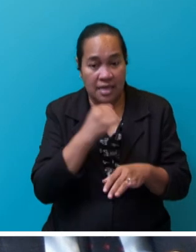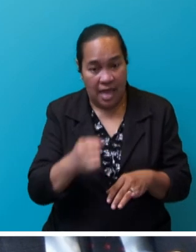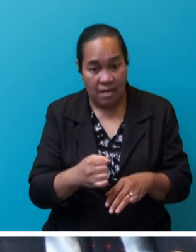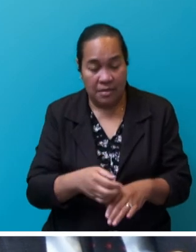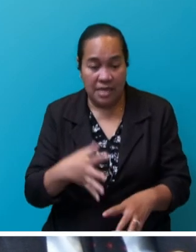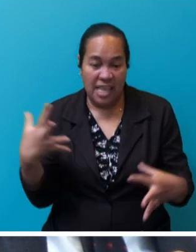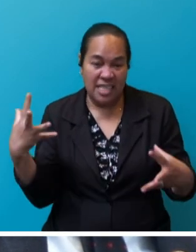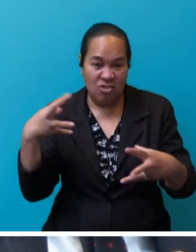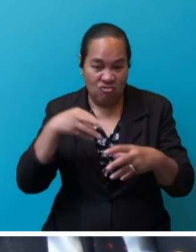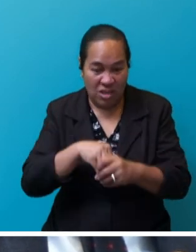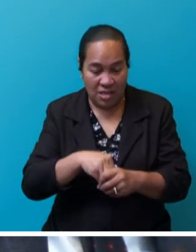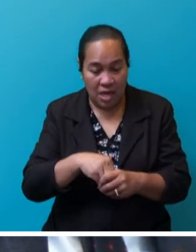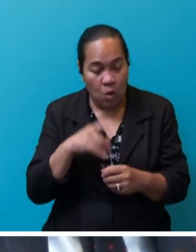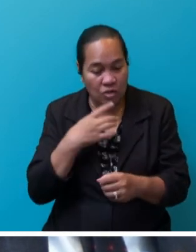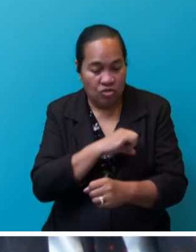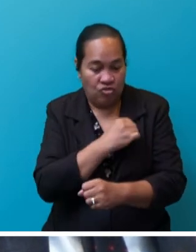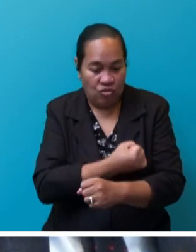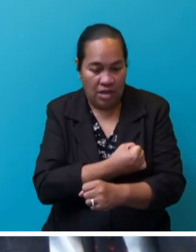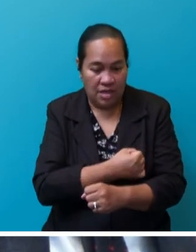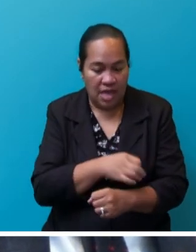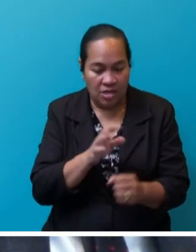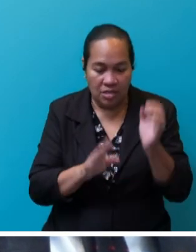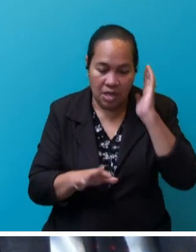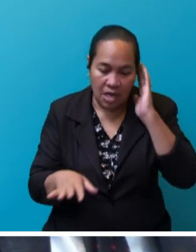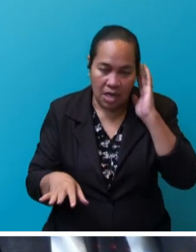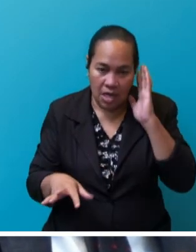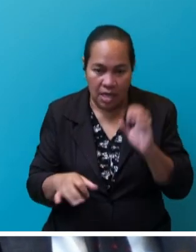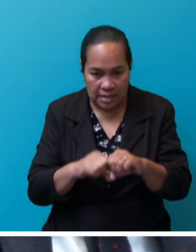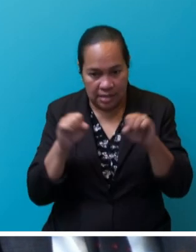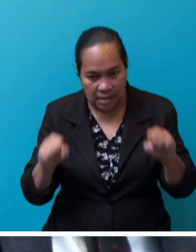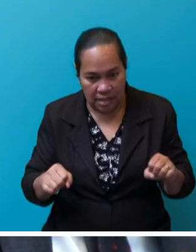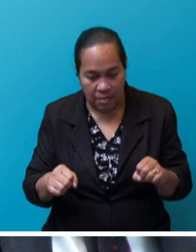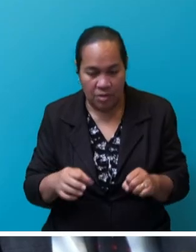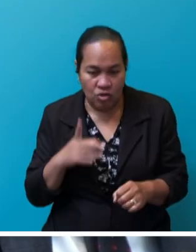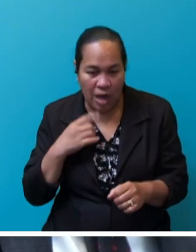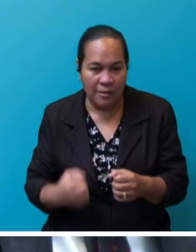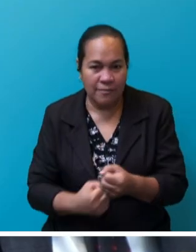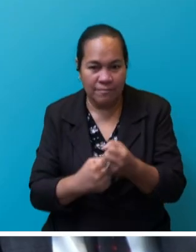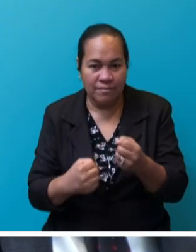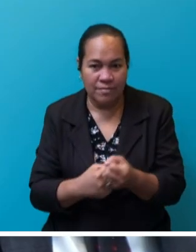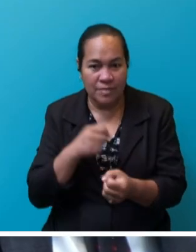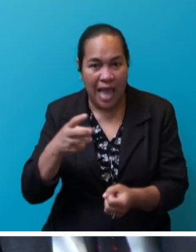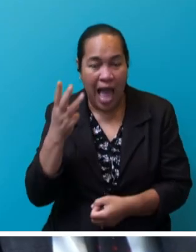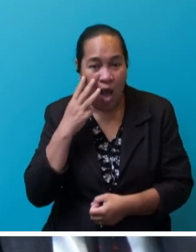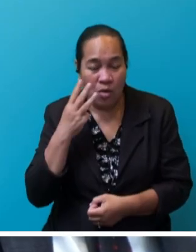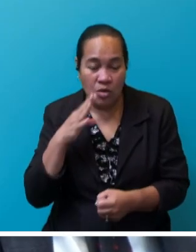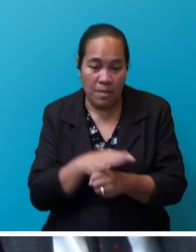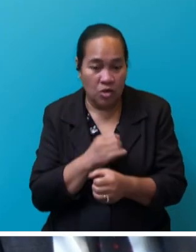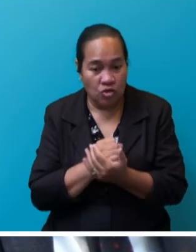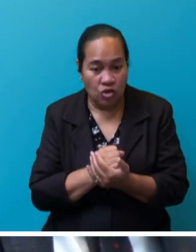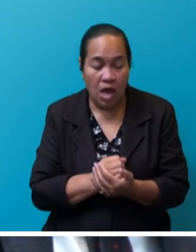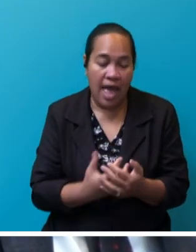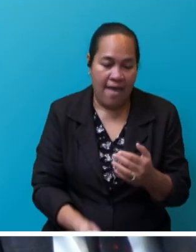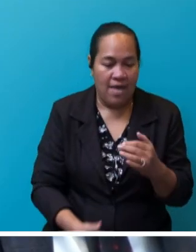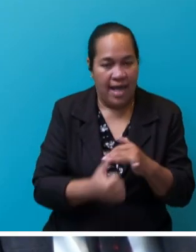we are strengthening child protection systems, enhancing community awareness, and ensuring that girls have access to both education and